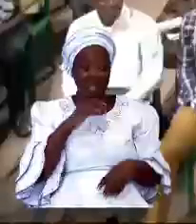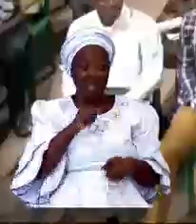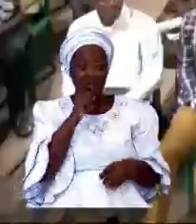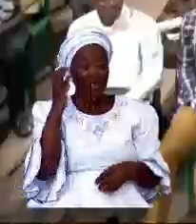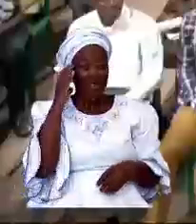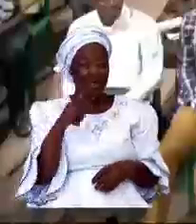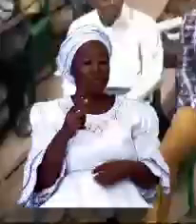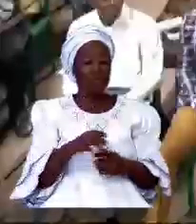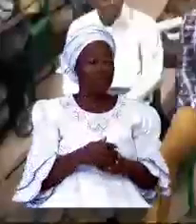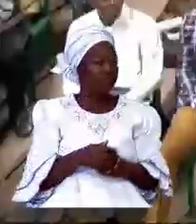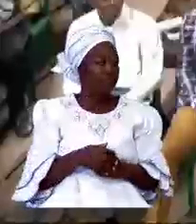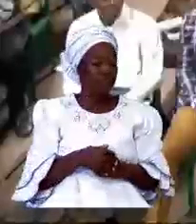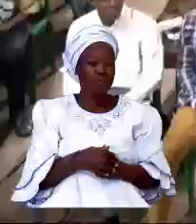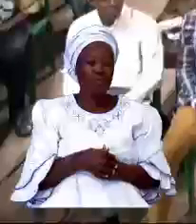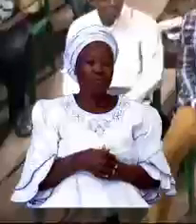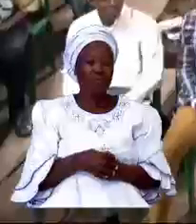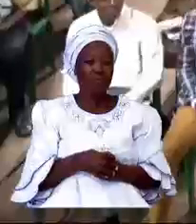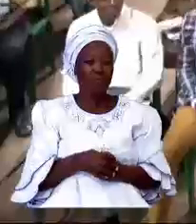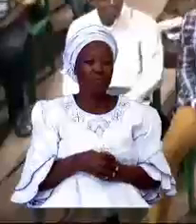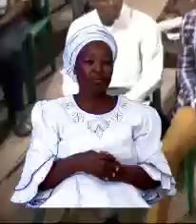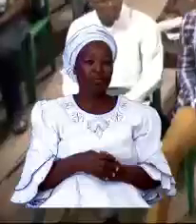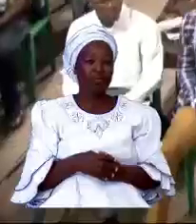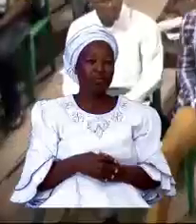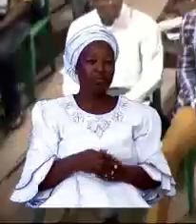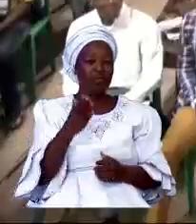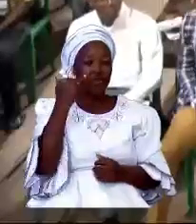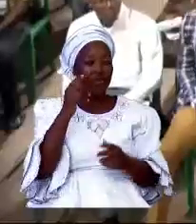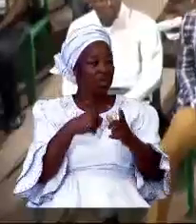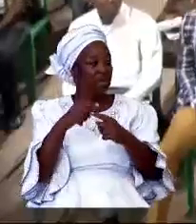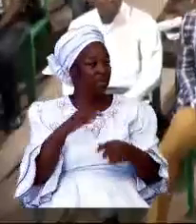You can hear me, I cannot hear you.